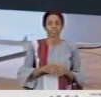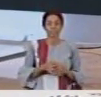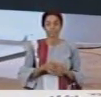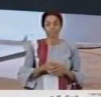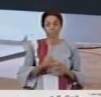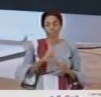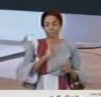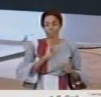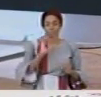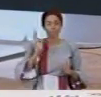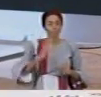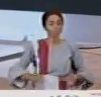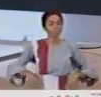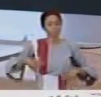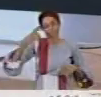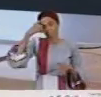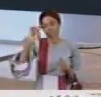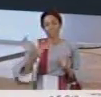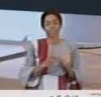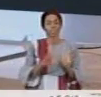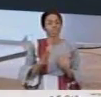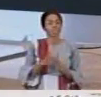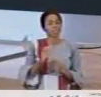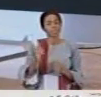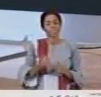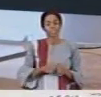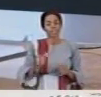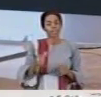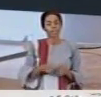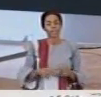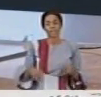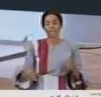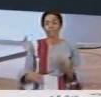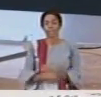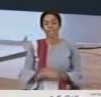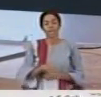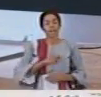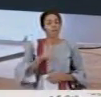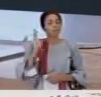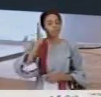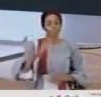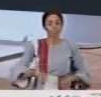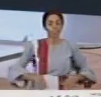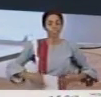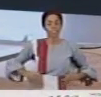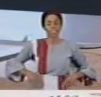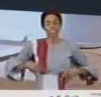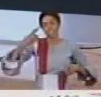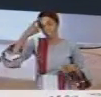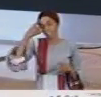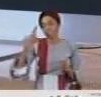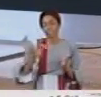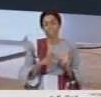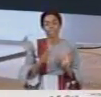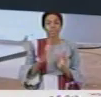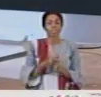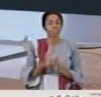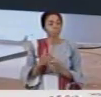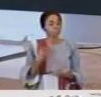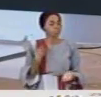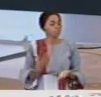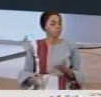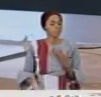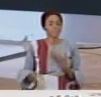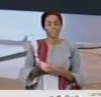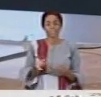Only for Jesus, day after day. Only for Jesus,